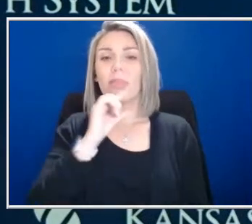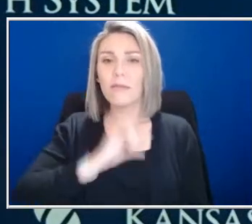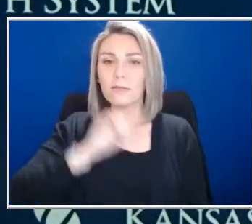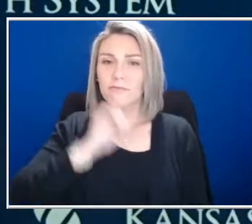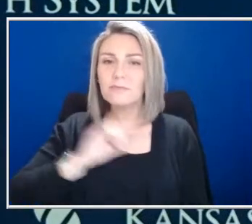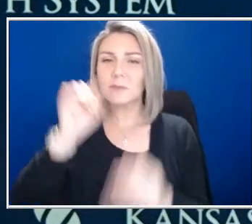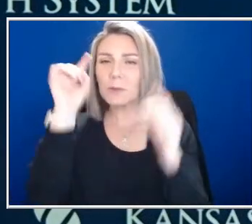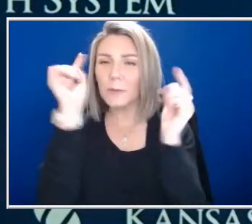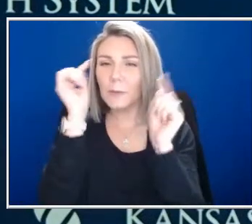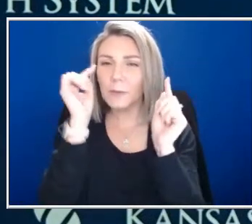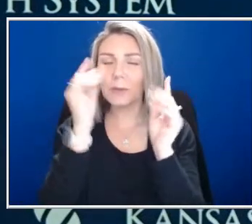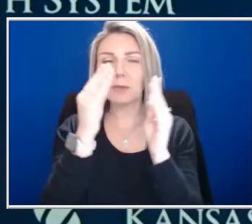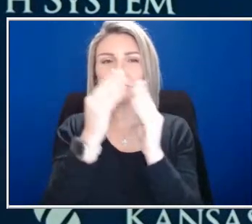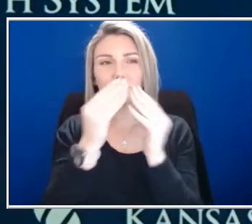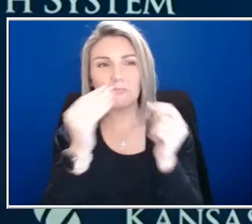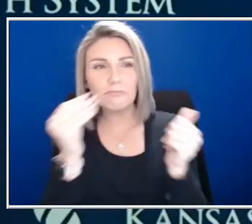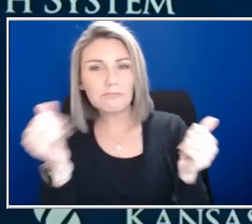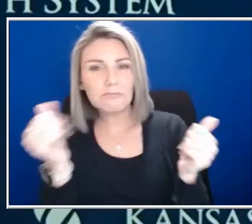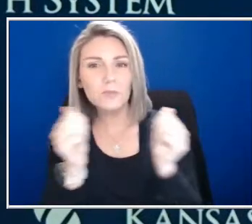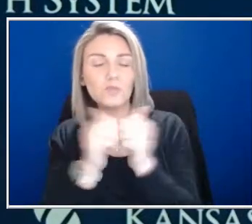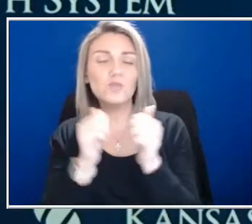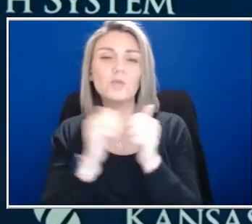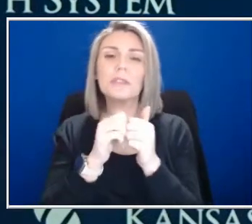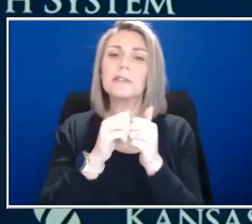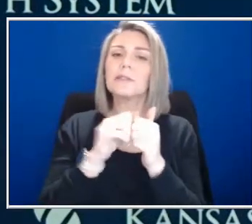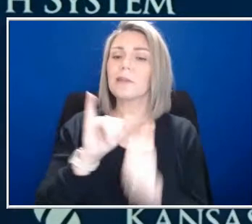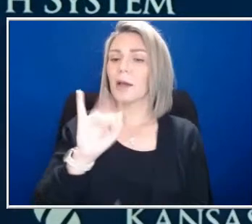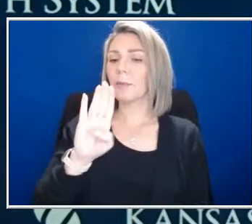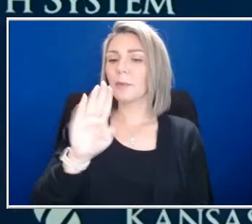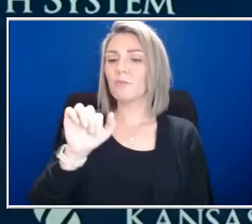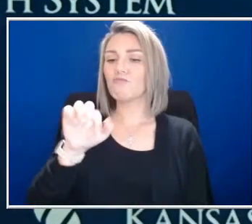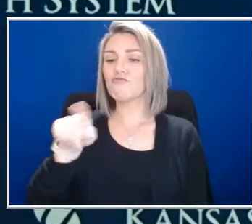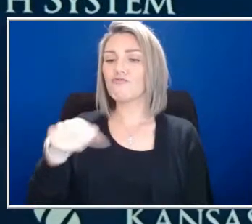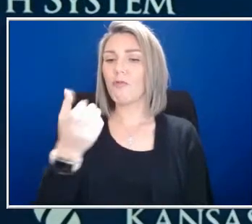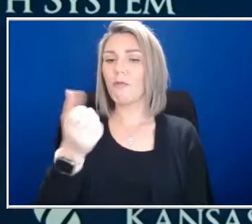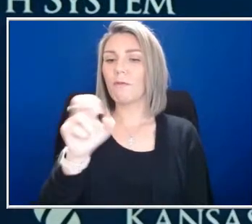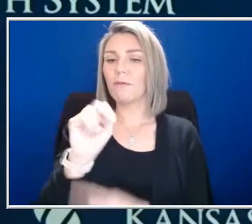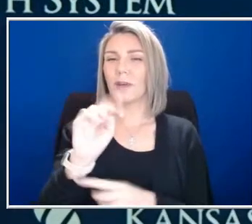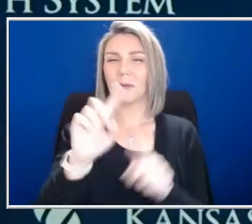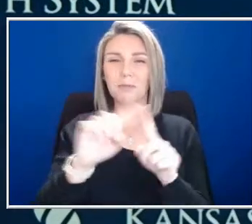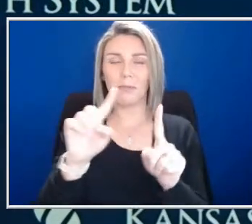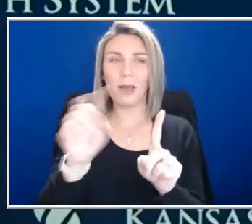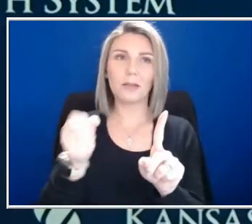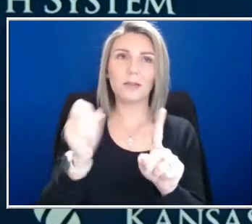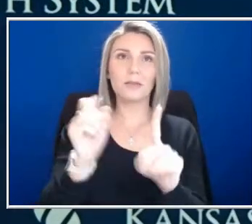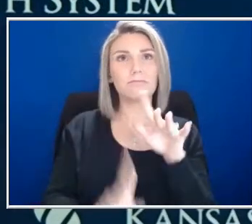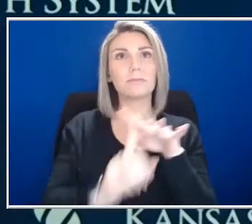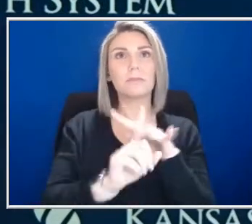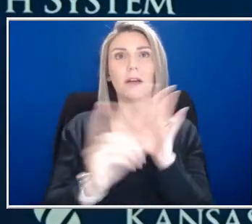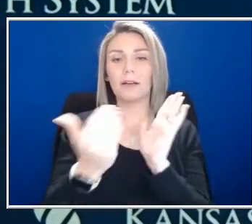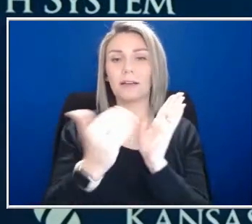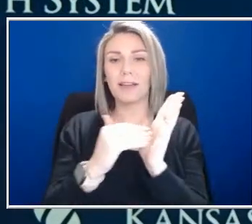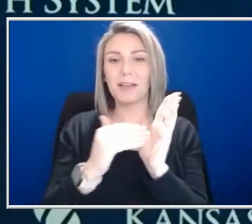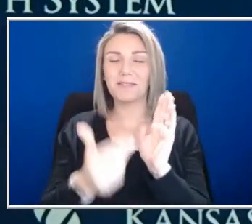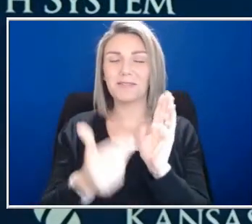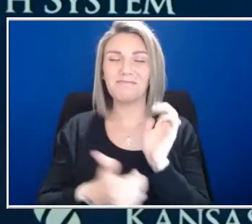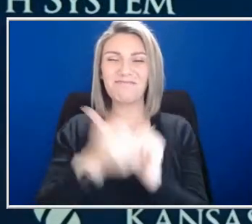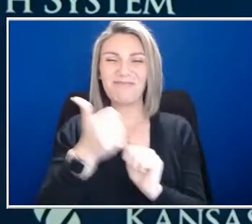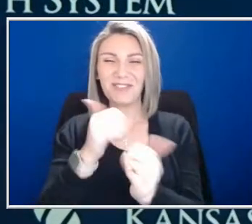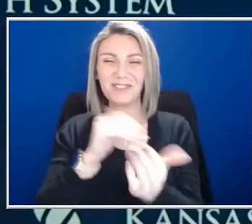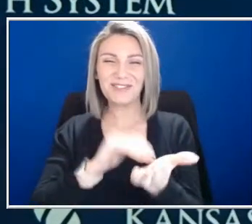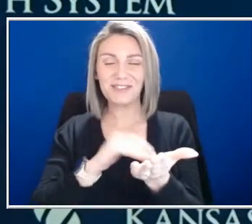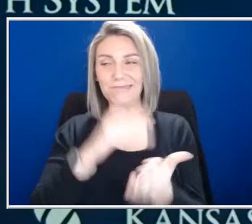with ibuprofen, but always came back. And, you know, like most physicians, I ignored it for a